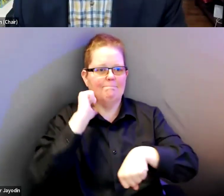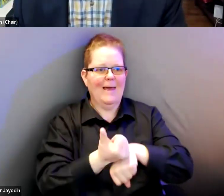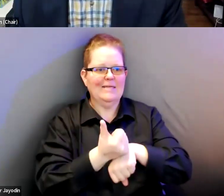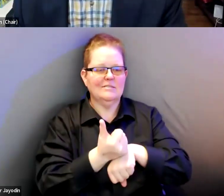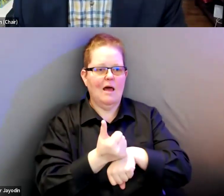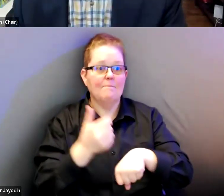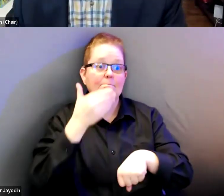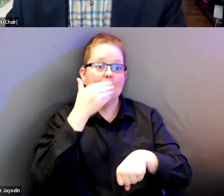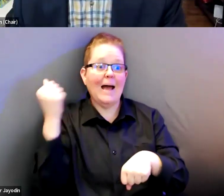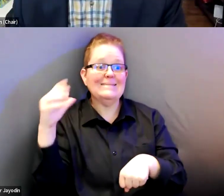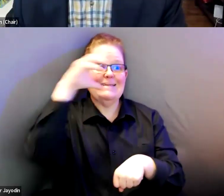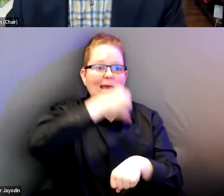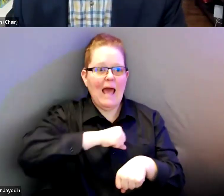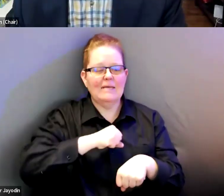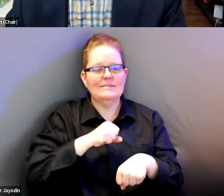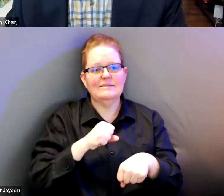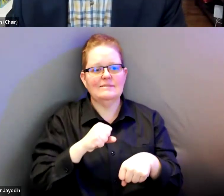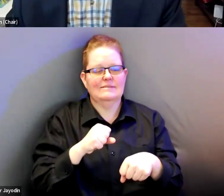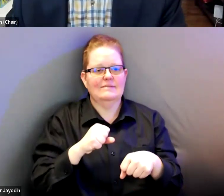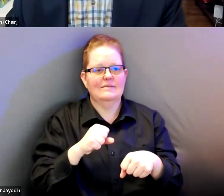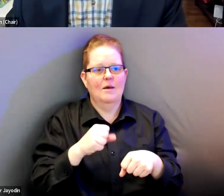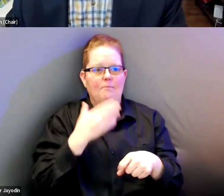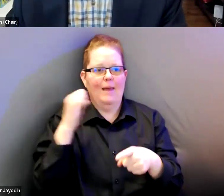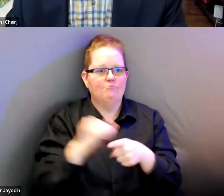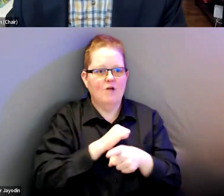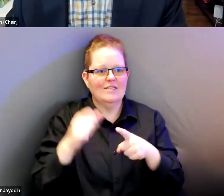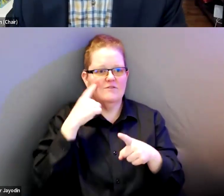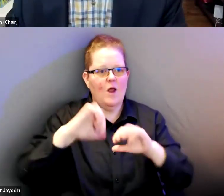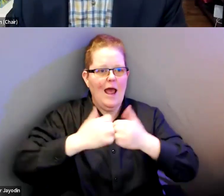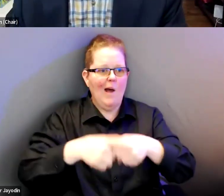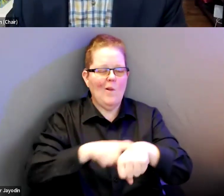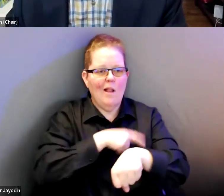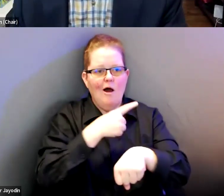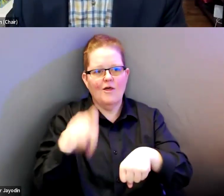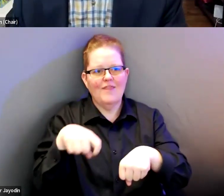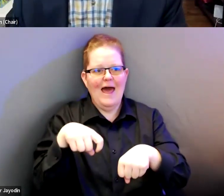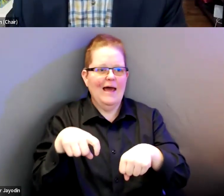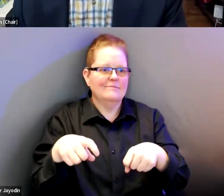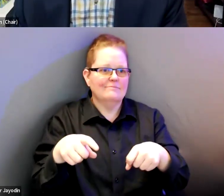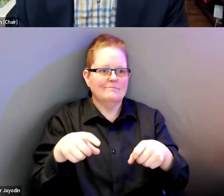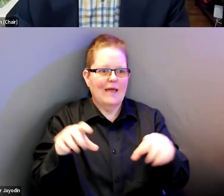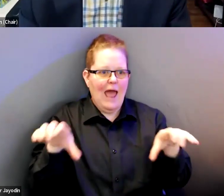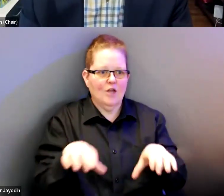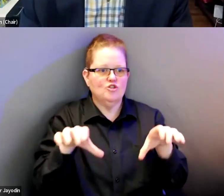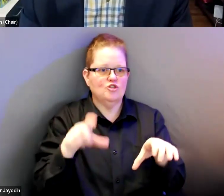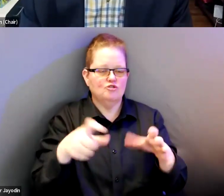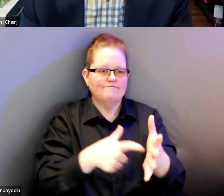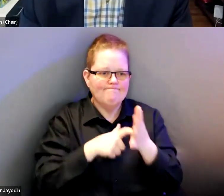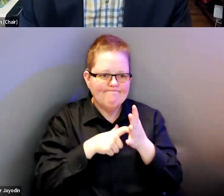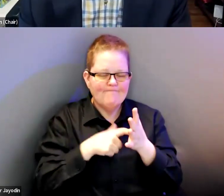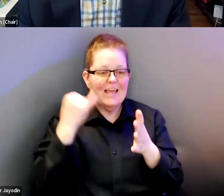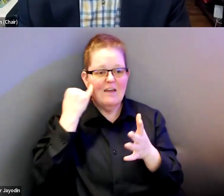guesses and assumption of best practices for how long those activities should take. If we wanted to shrink